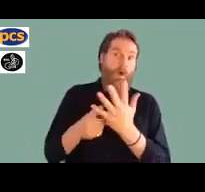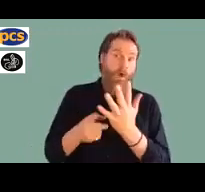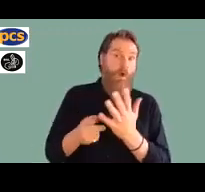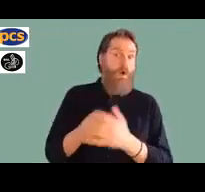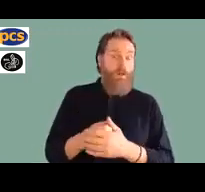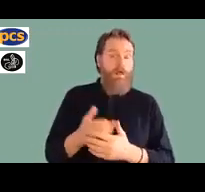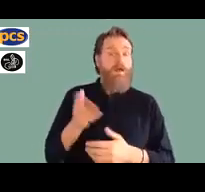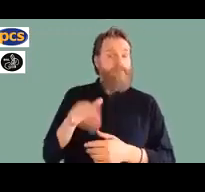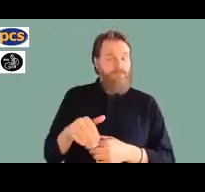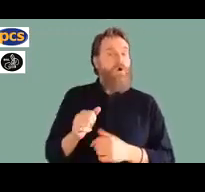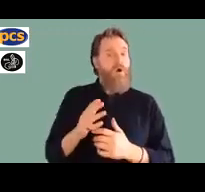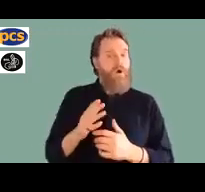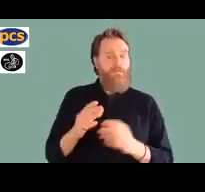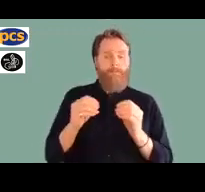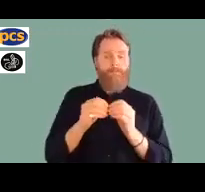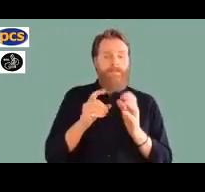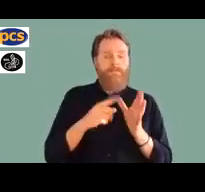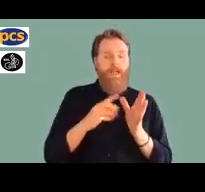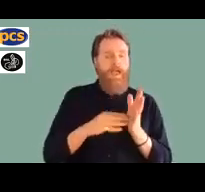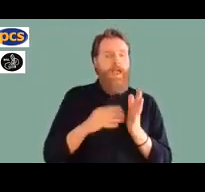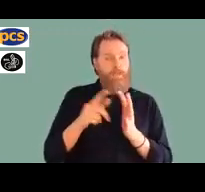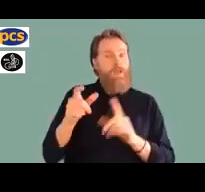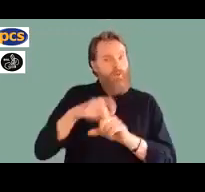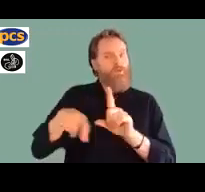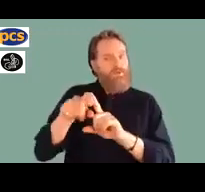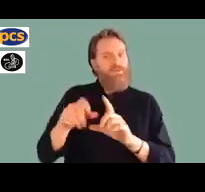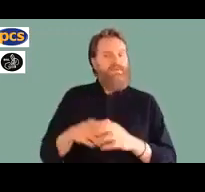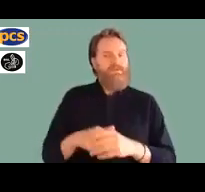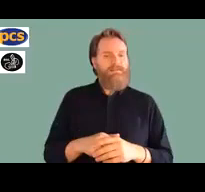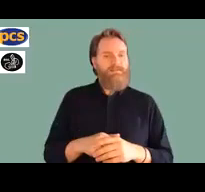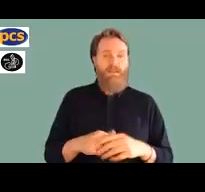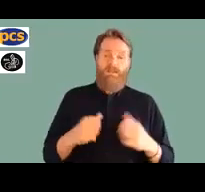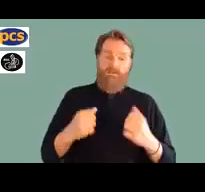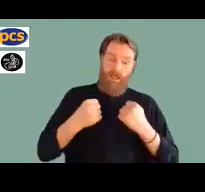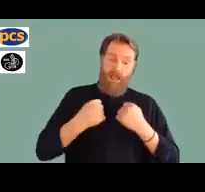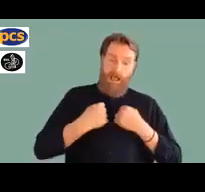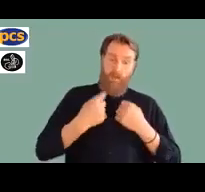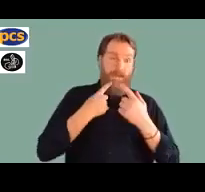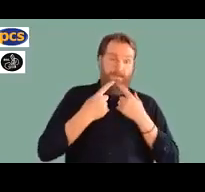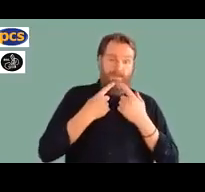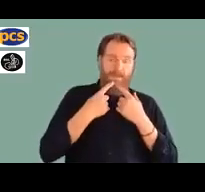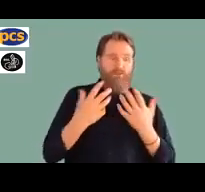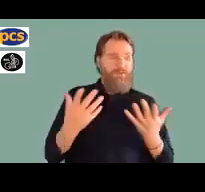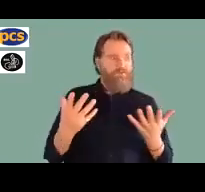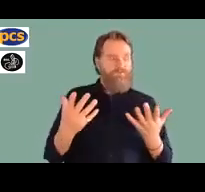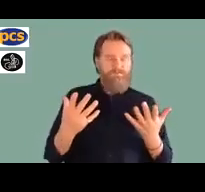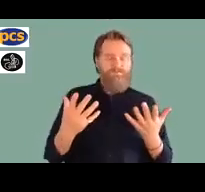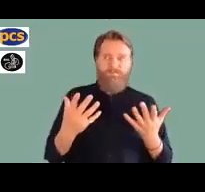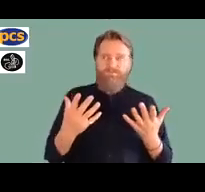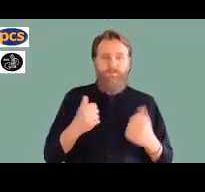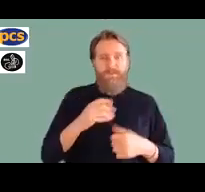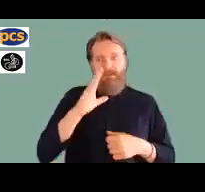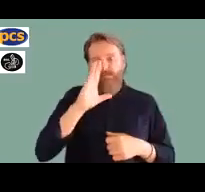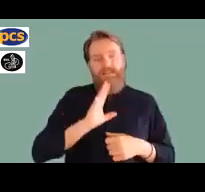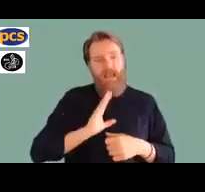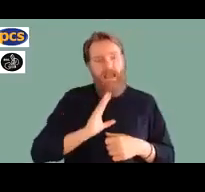BAME community. And certainly those very early figures just confirm in the saddest way of all for us as PCS